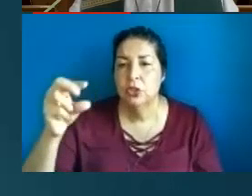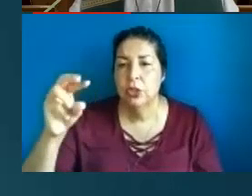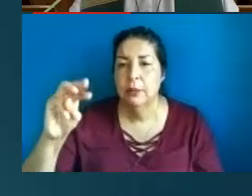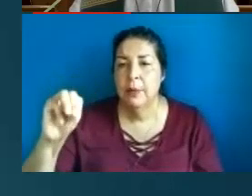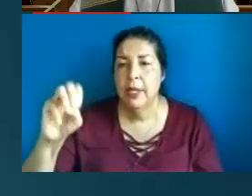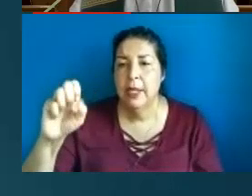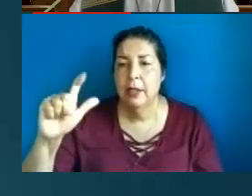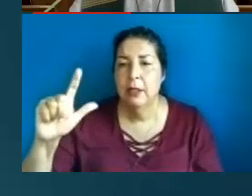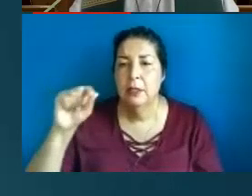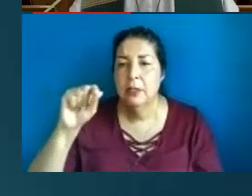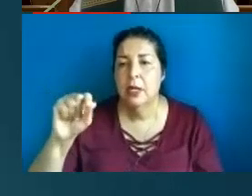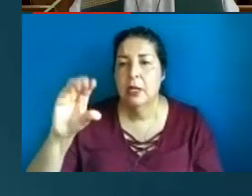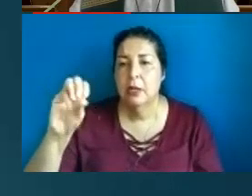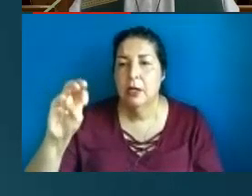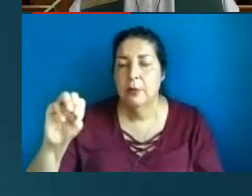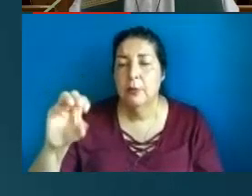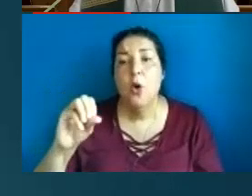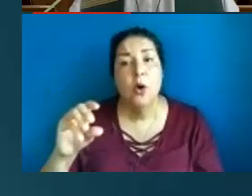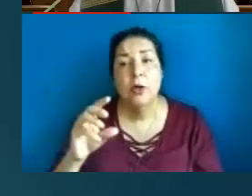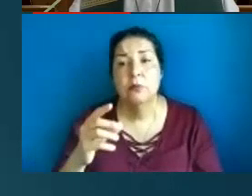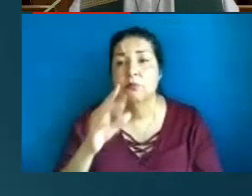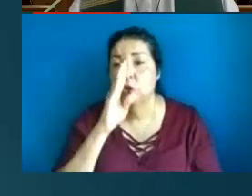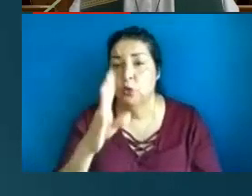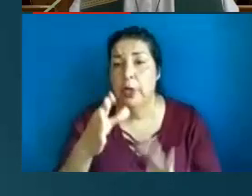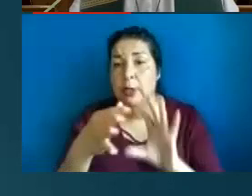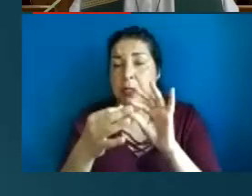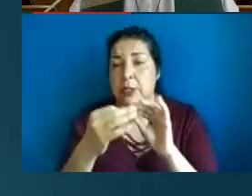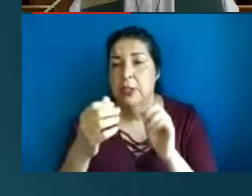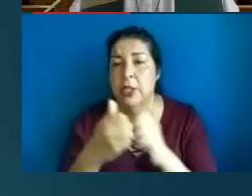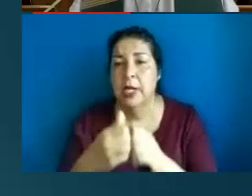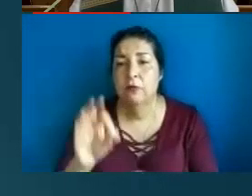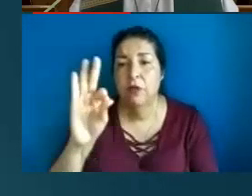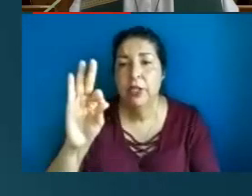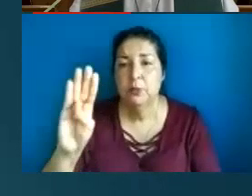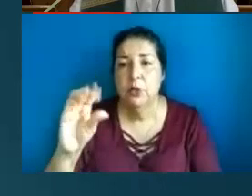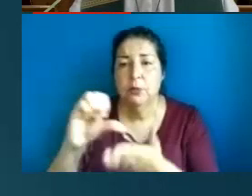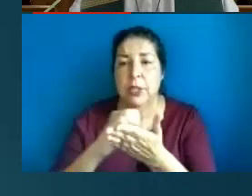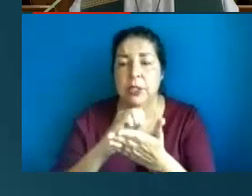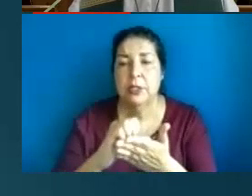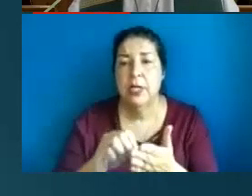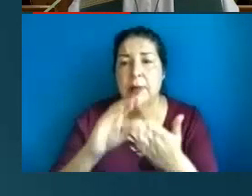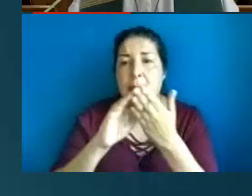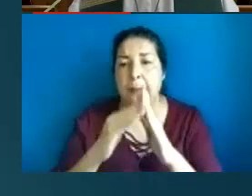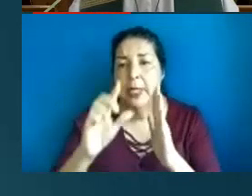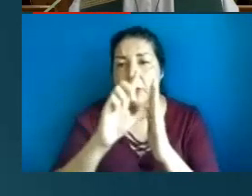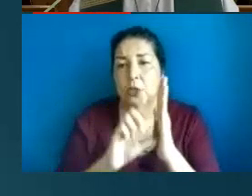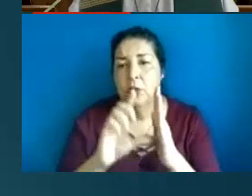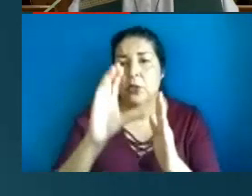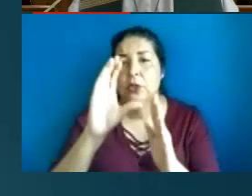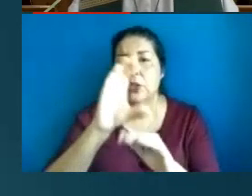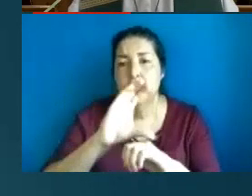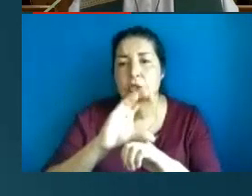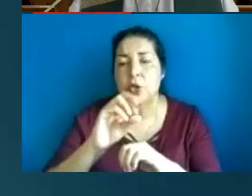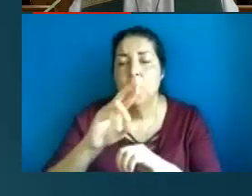@gmail.com. Or you can DM me at either one of our Facebook pages, Peace Lutheran Church and St. John